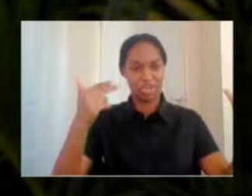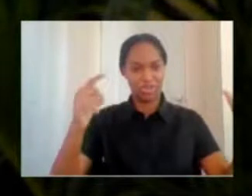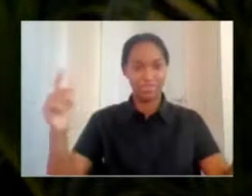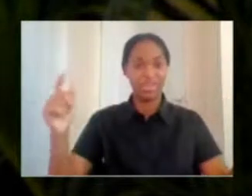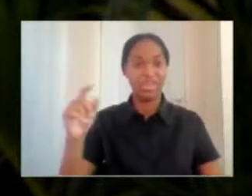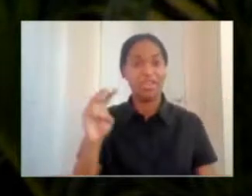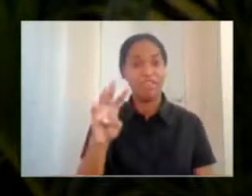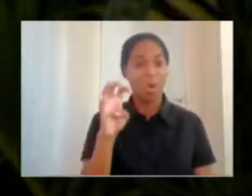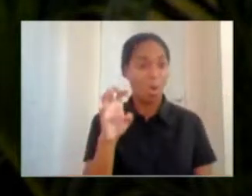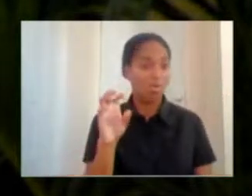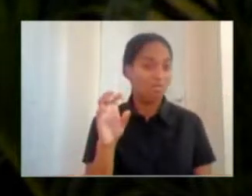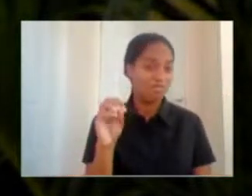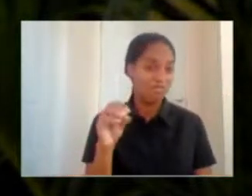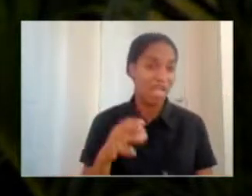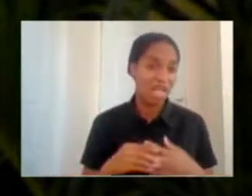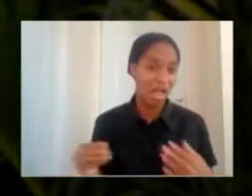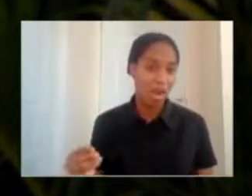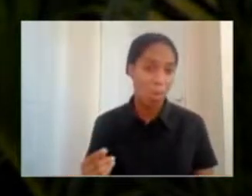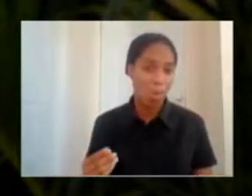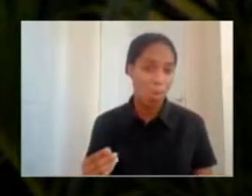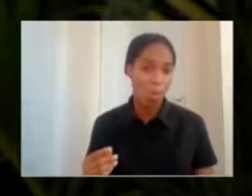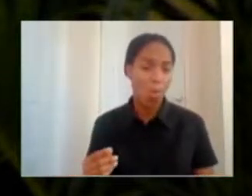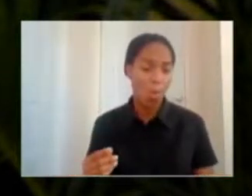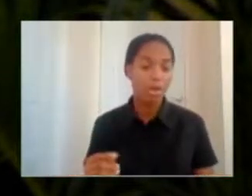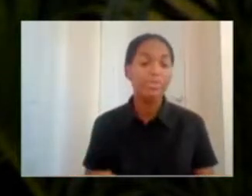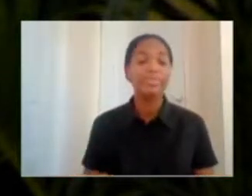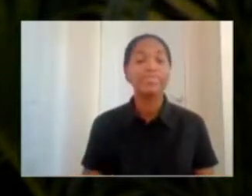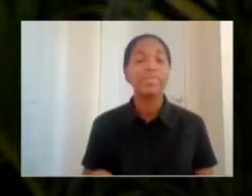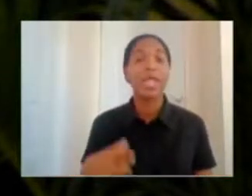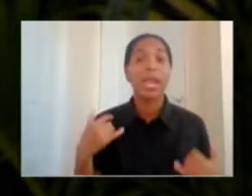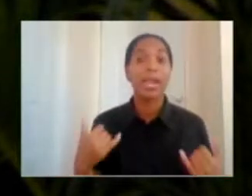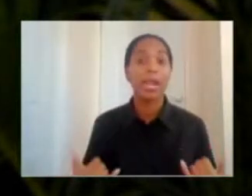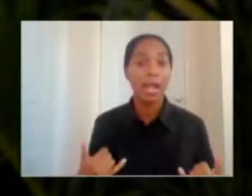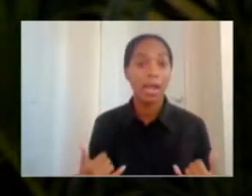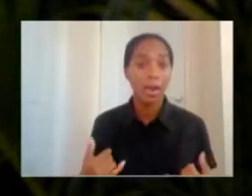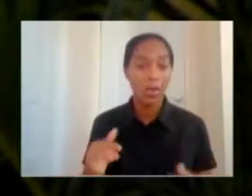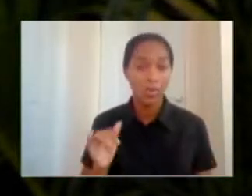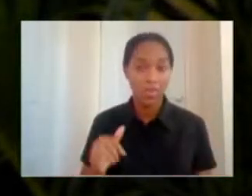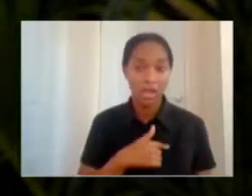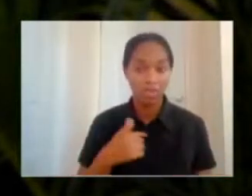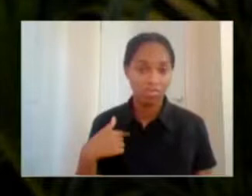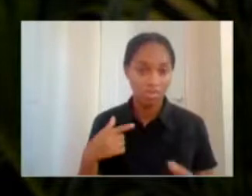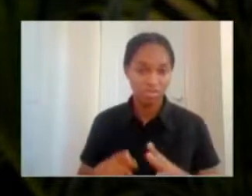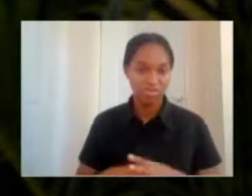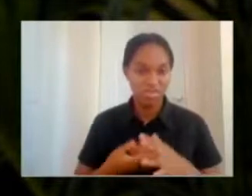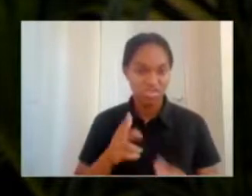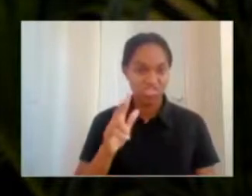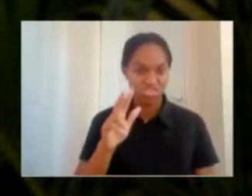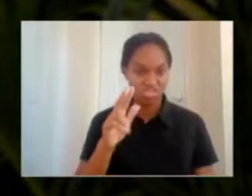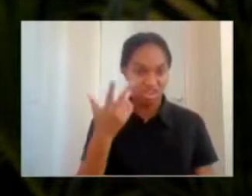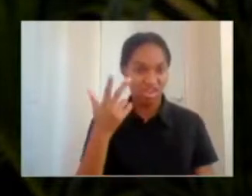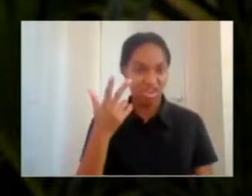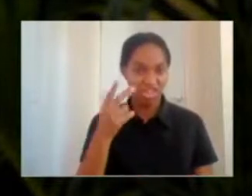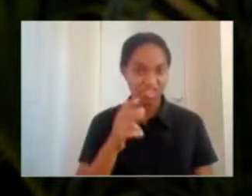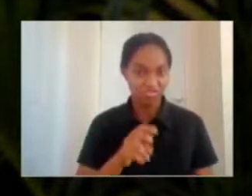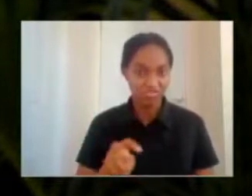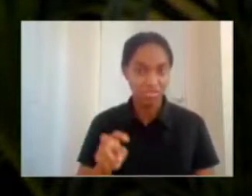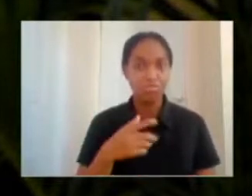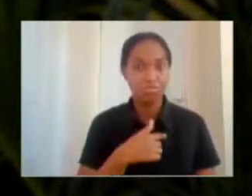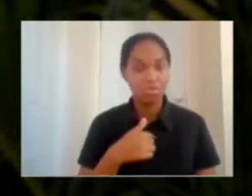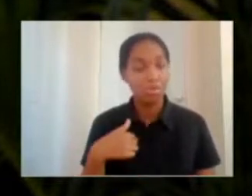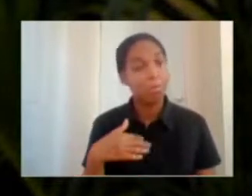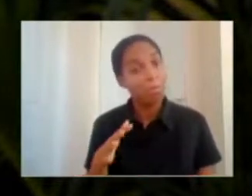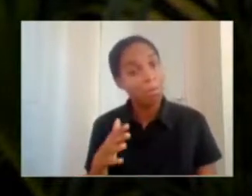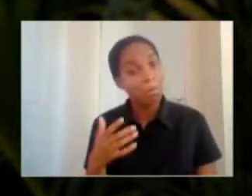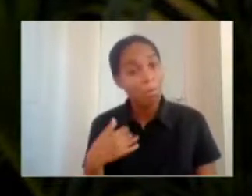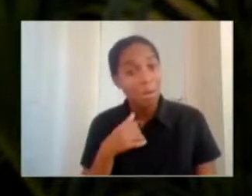$450. And now, as we were beginning the 3.0 journey, we thought, well, we're not sure what